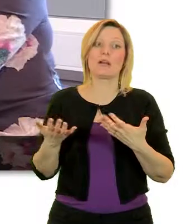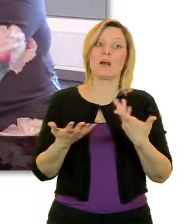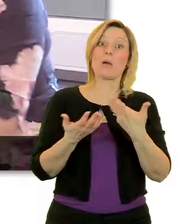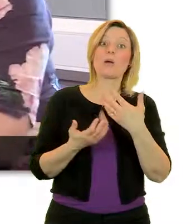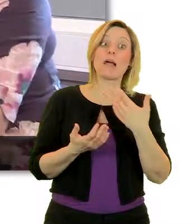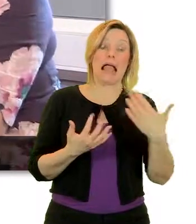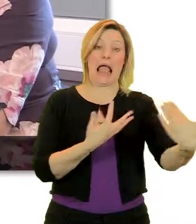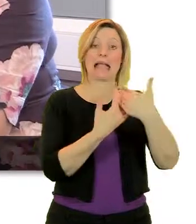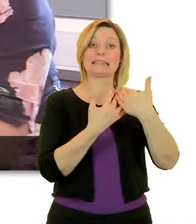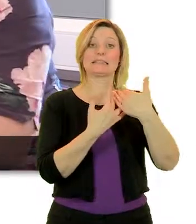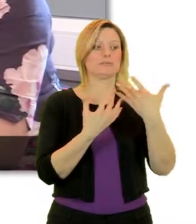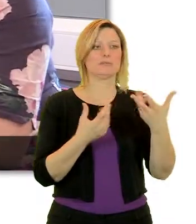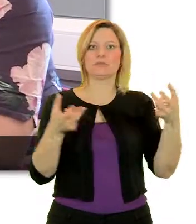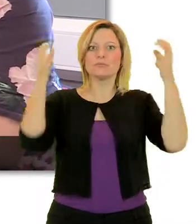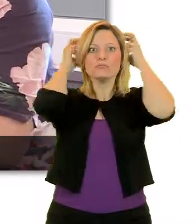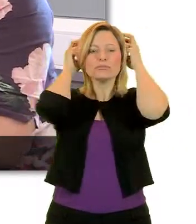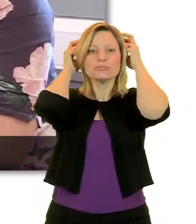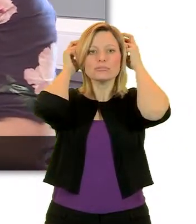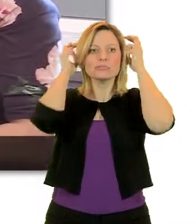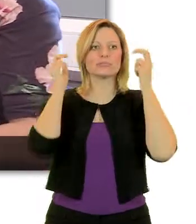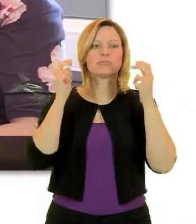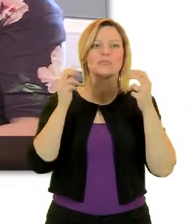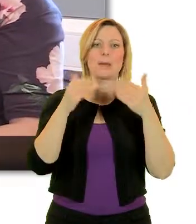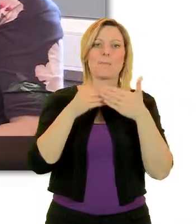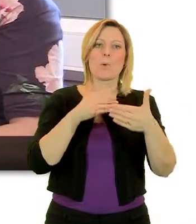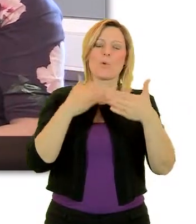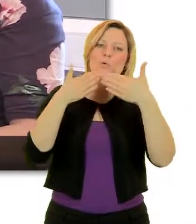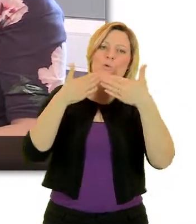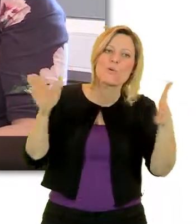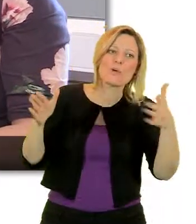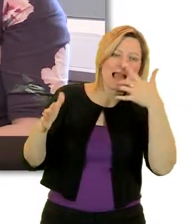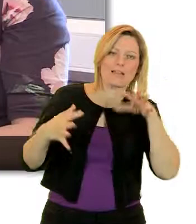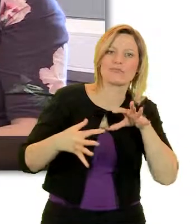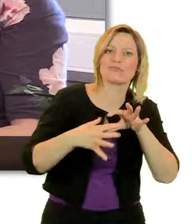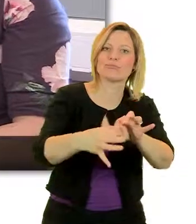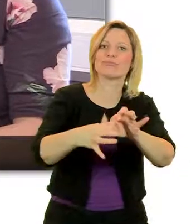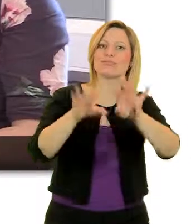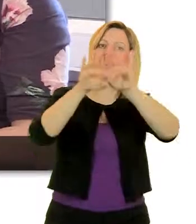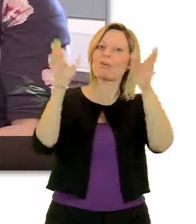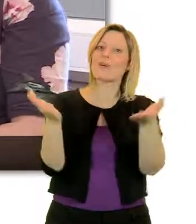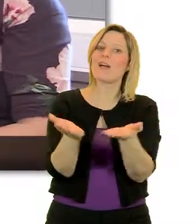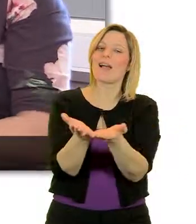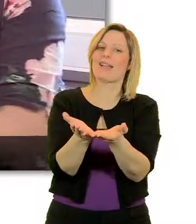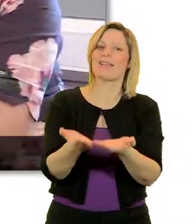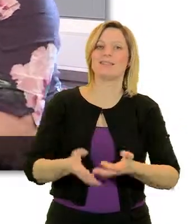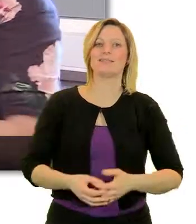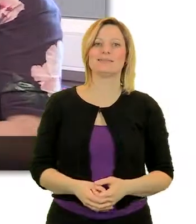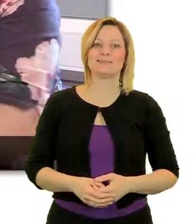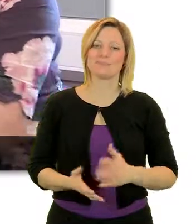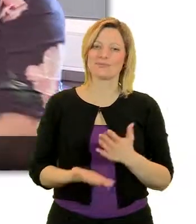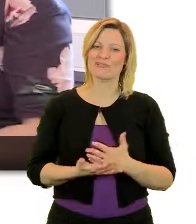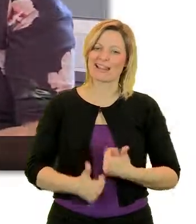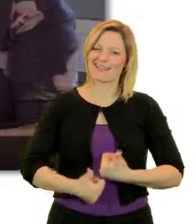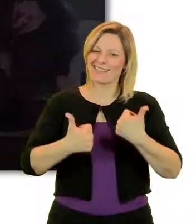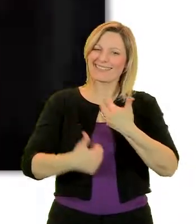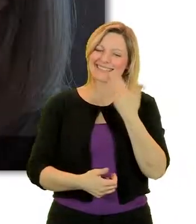when he got access to sound, it was like just another part that he could reach out and be part of the world, which was